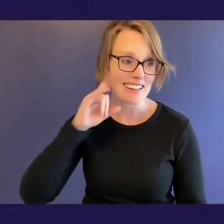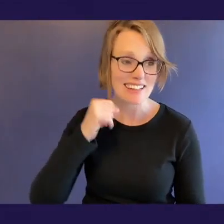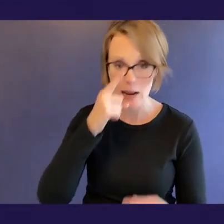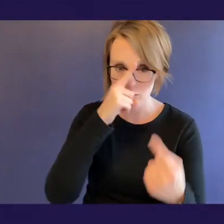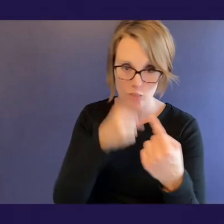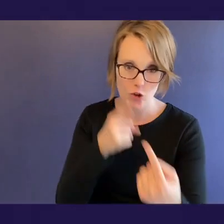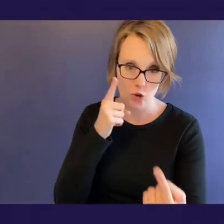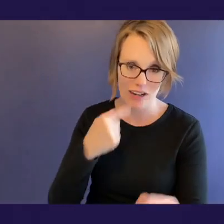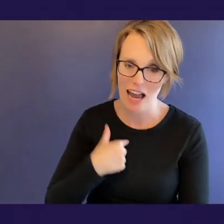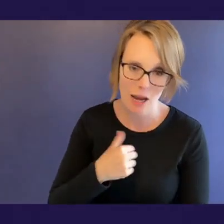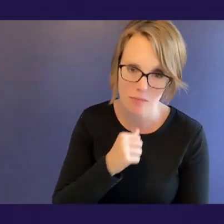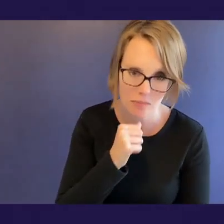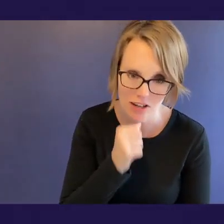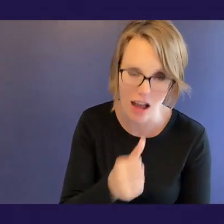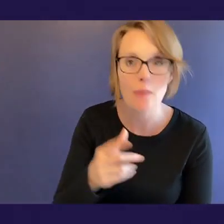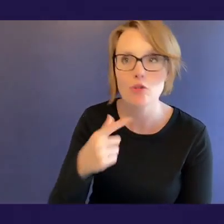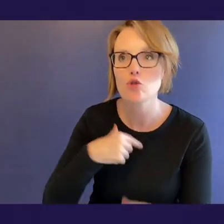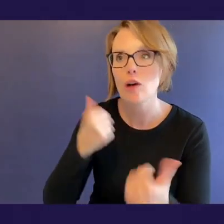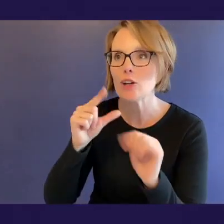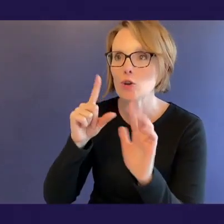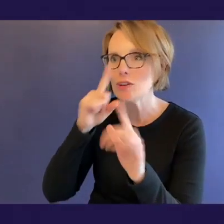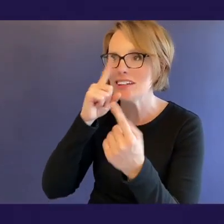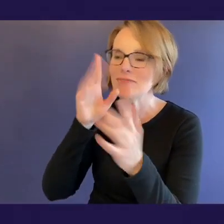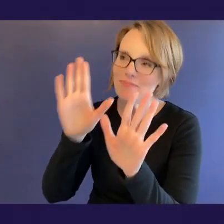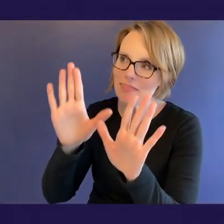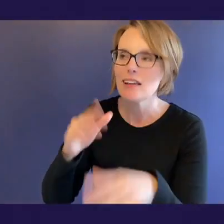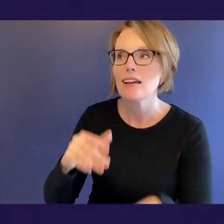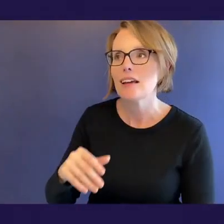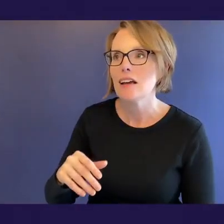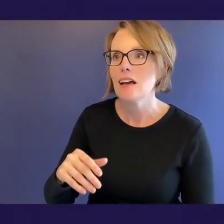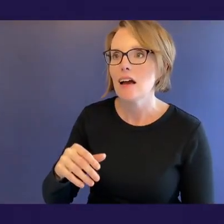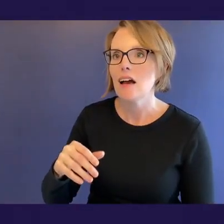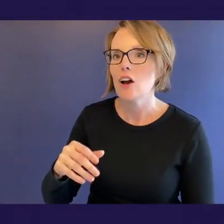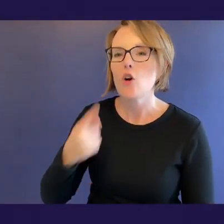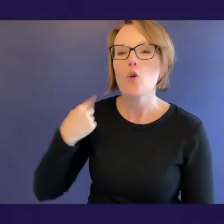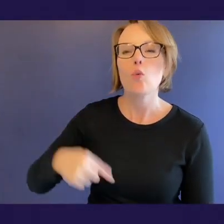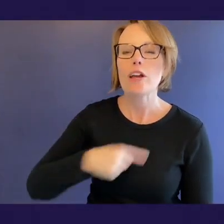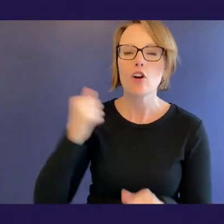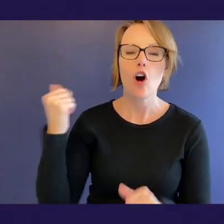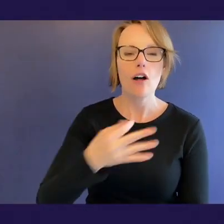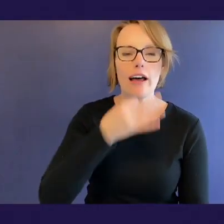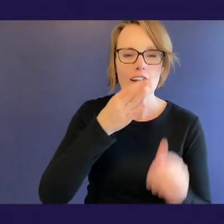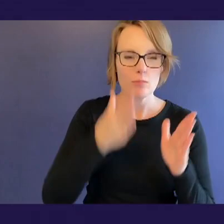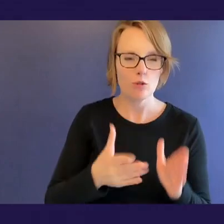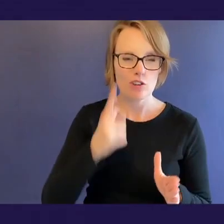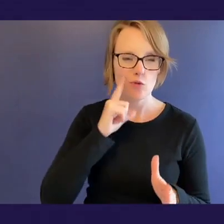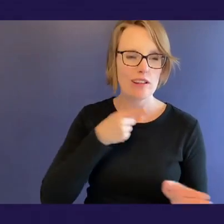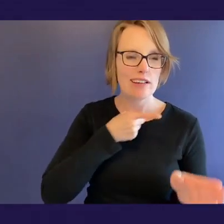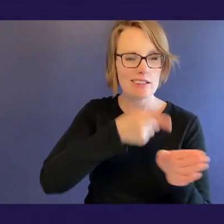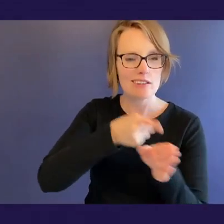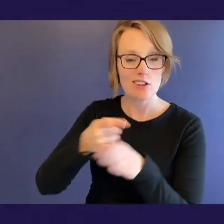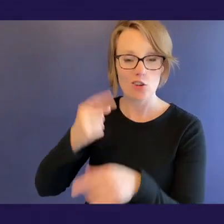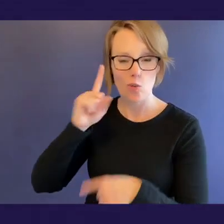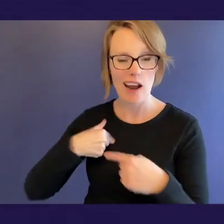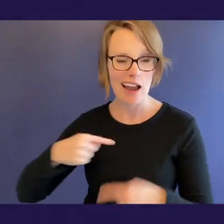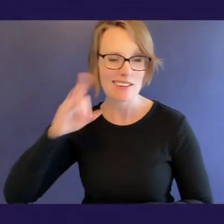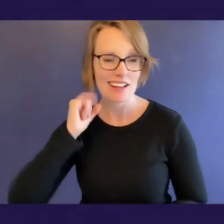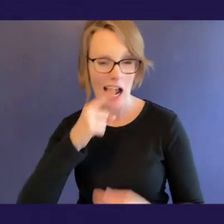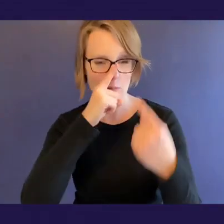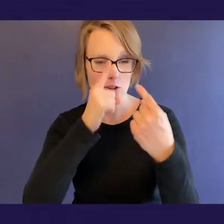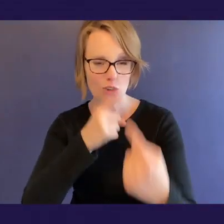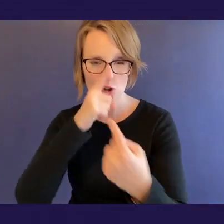I'm disagreeing in a very collegial way. We are all experts in our spaces. That's why we're here today. So this is how academics